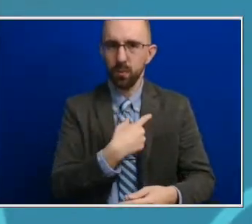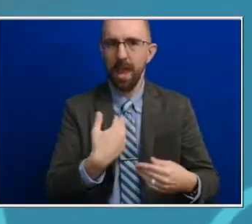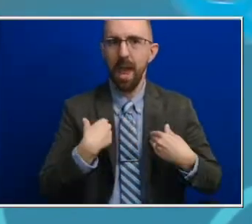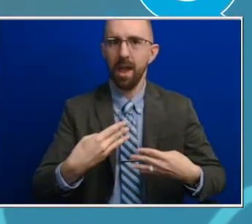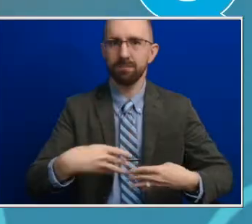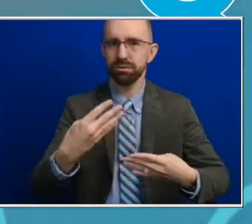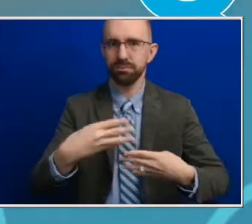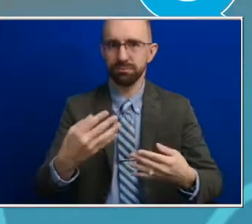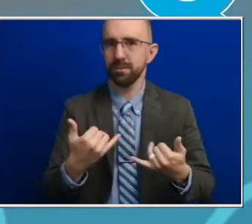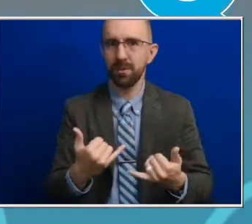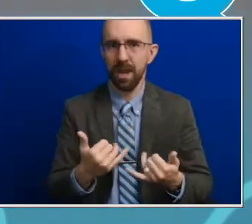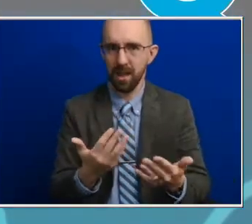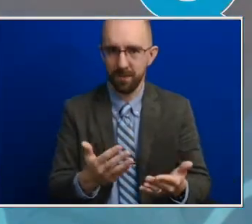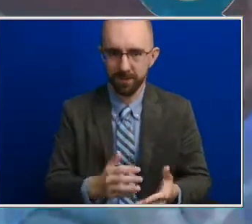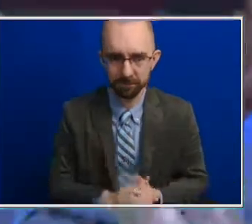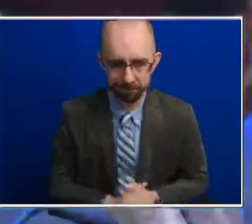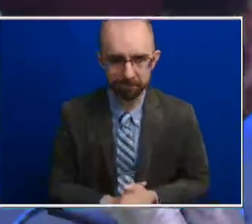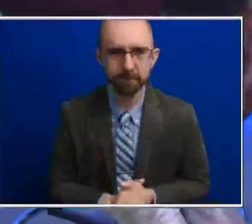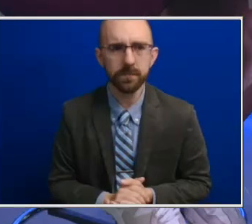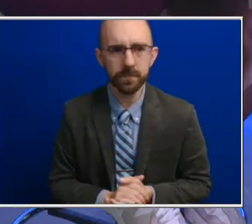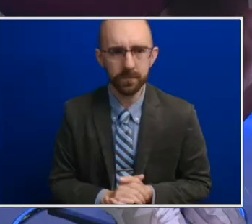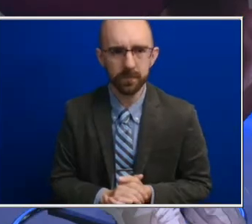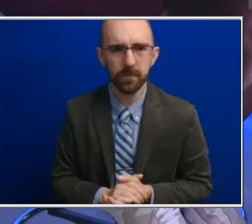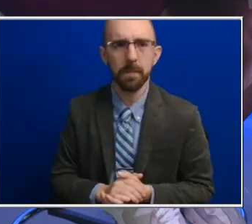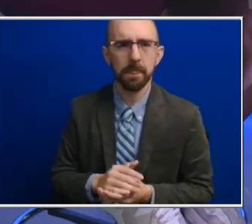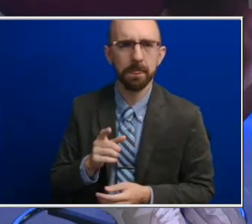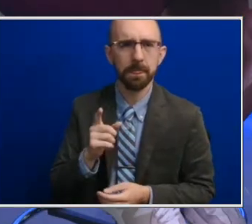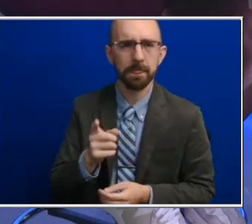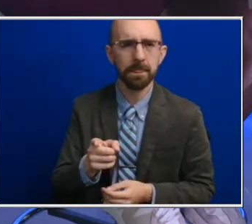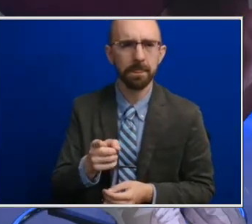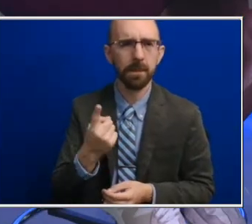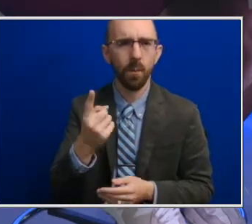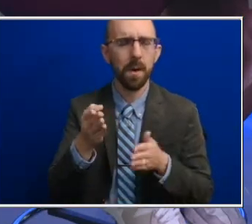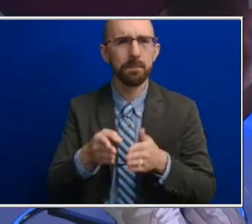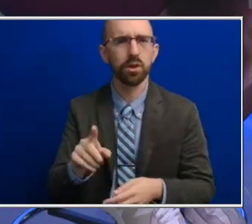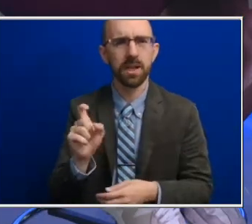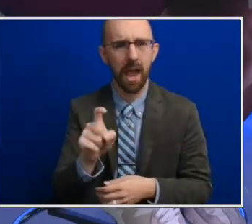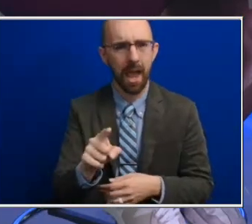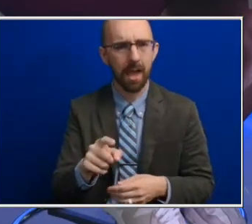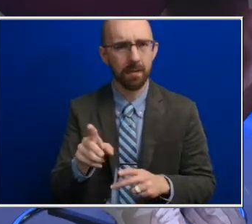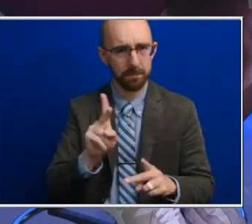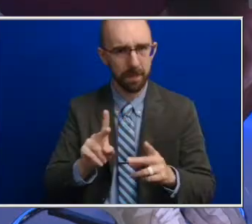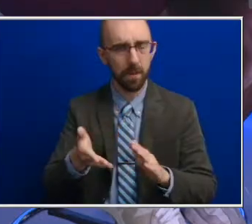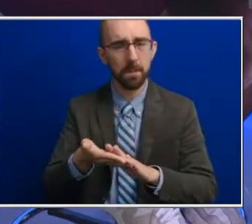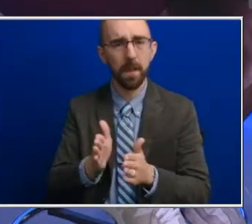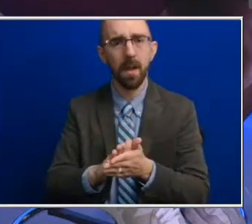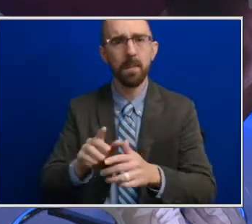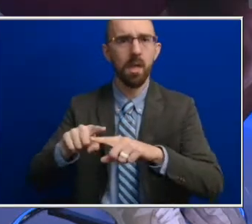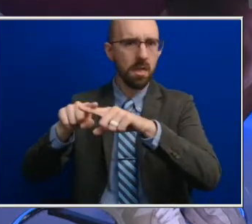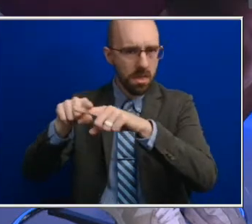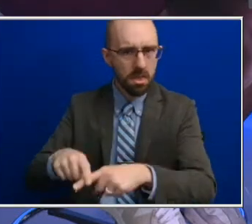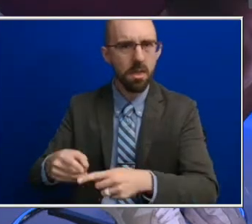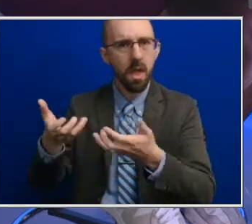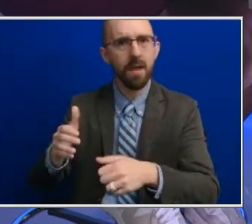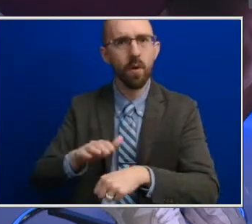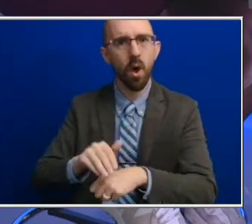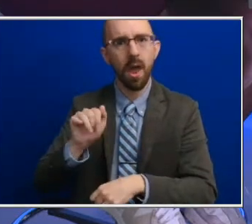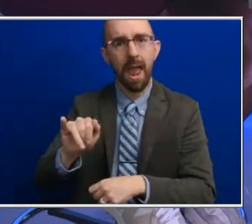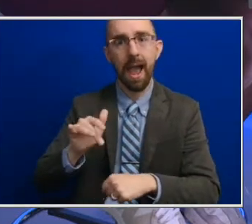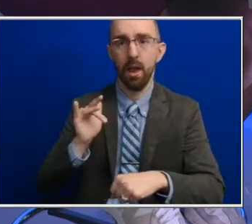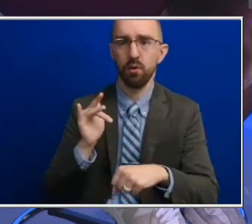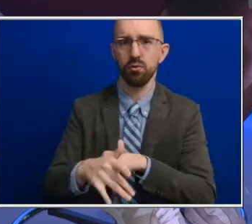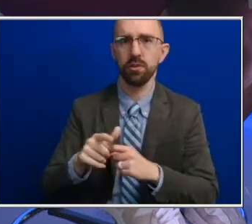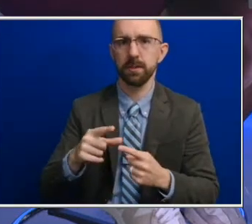now. Yen Liang writes, I would like to ask, if people become overly dependent on AI too early, especially